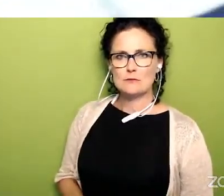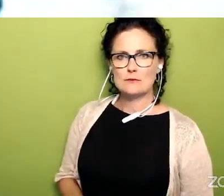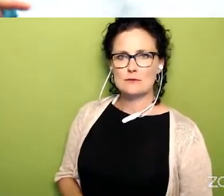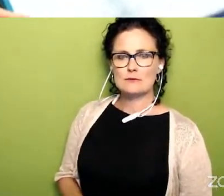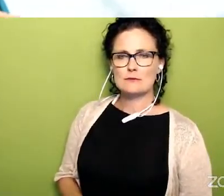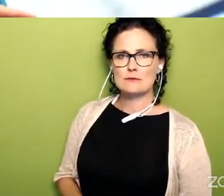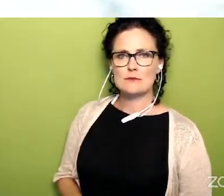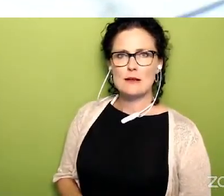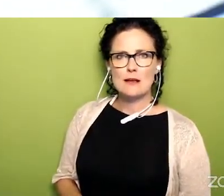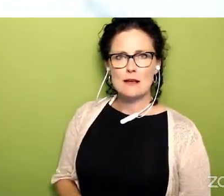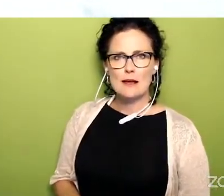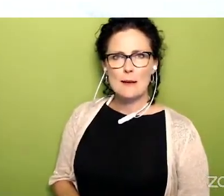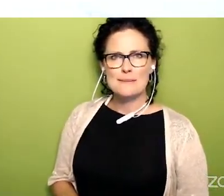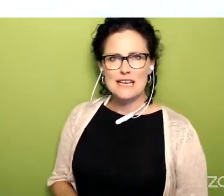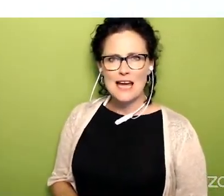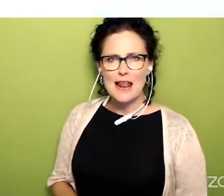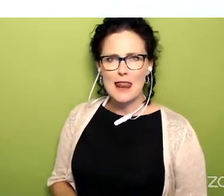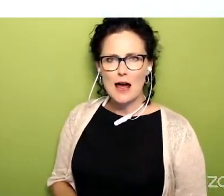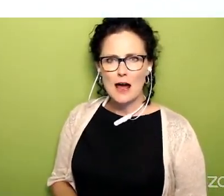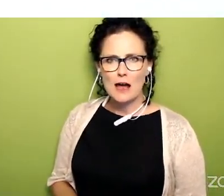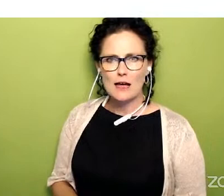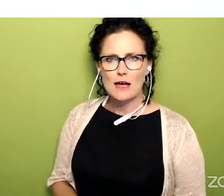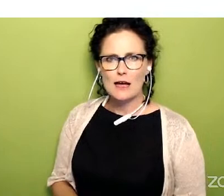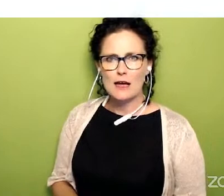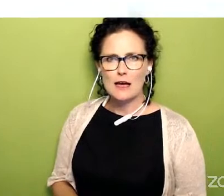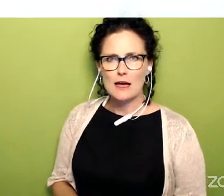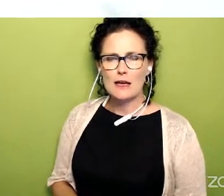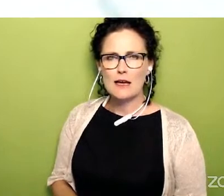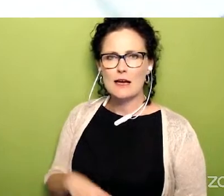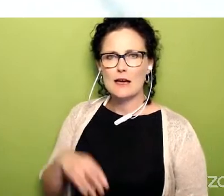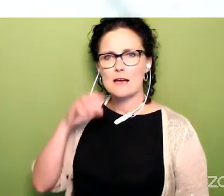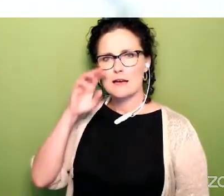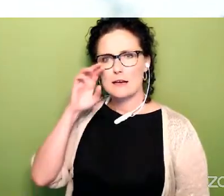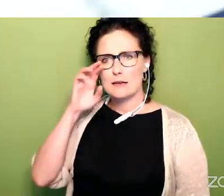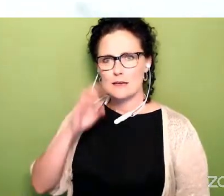Look, she's been in a fight or an accident. All her clothes are torn.